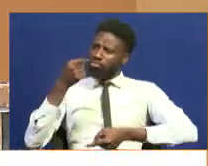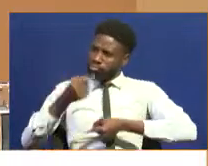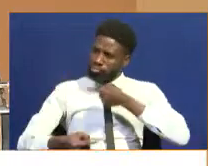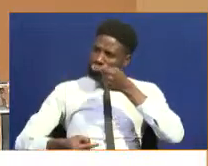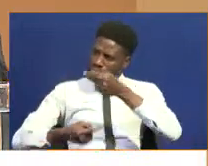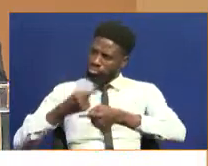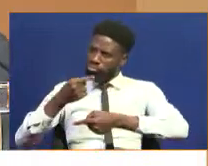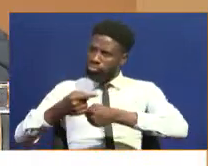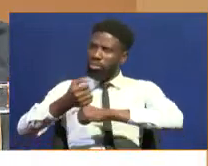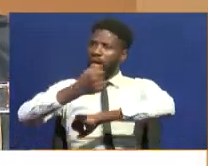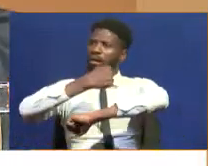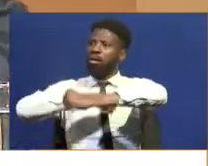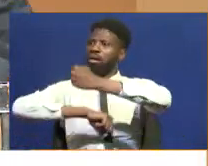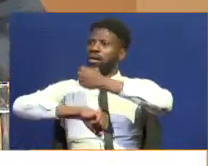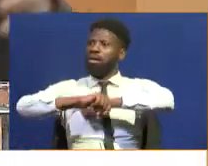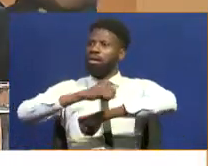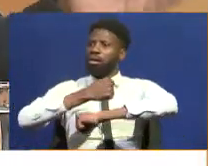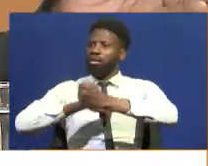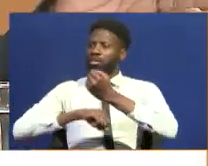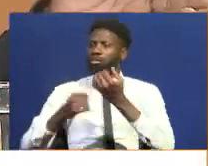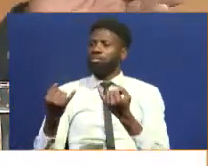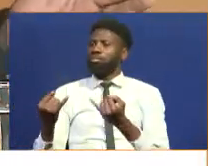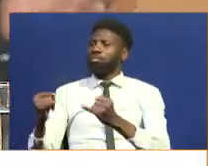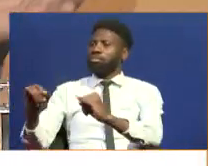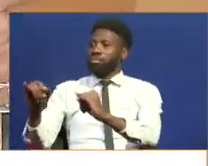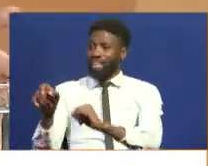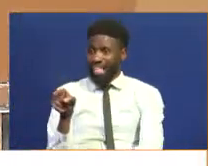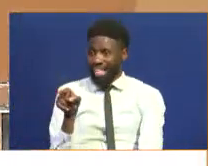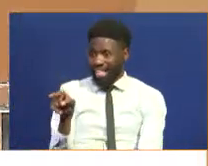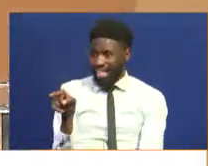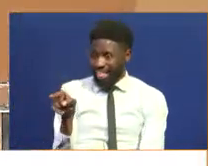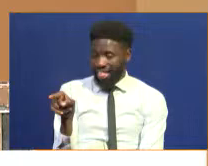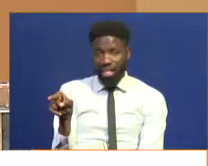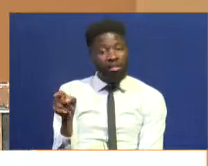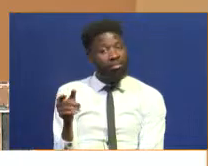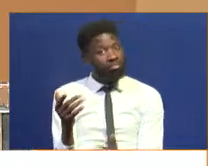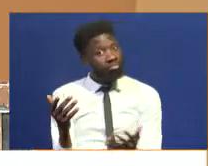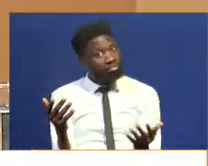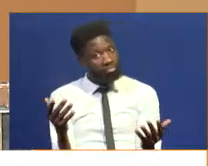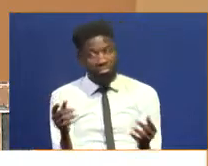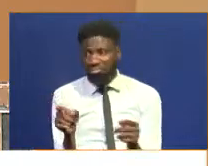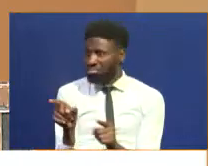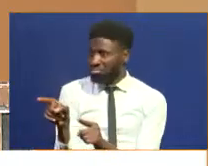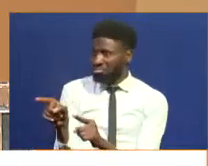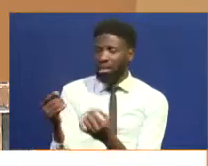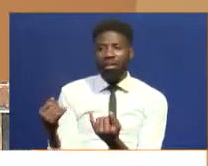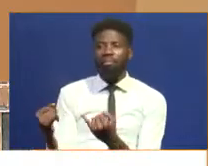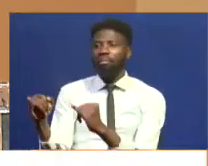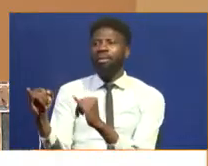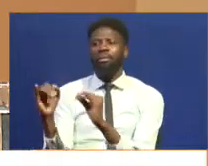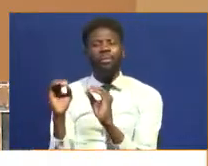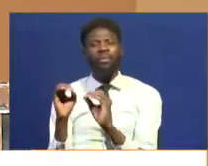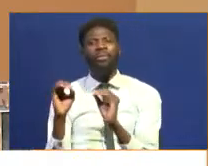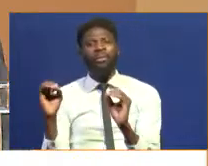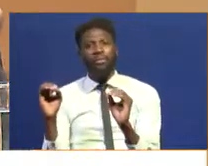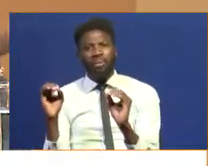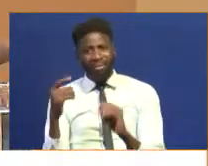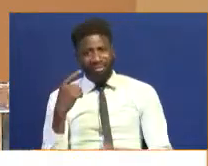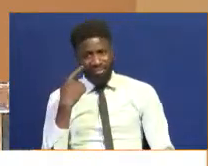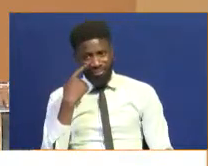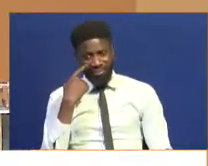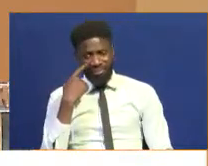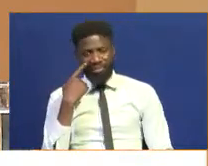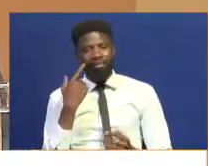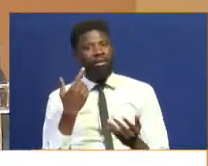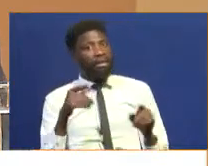putting together. So you need to really think about implementation. But that is not what happens. So you see our partners, the development